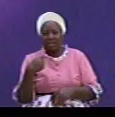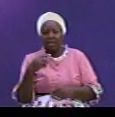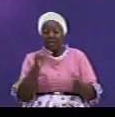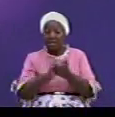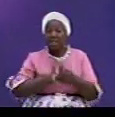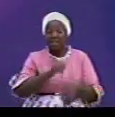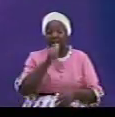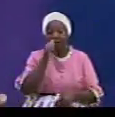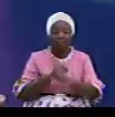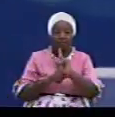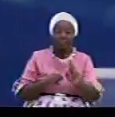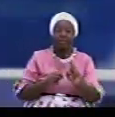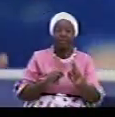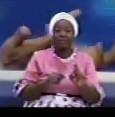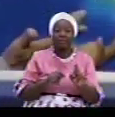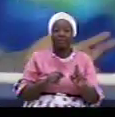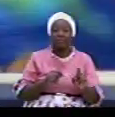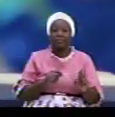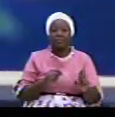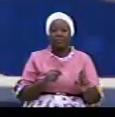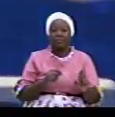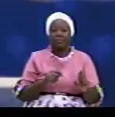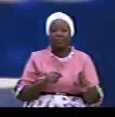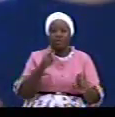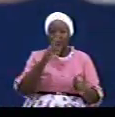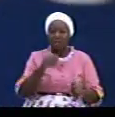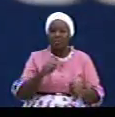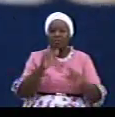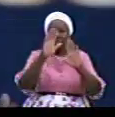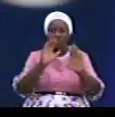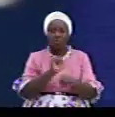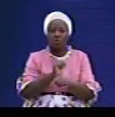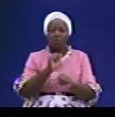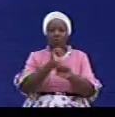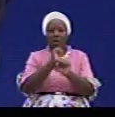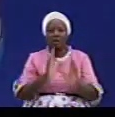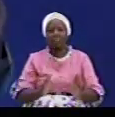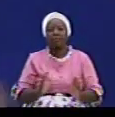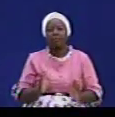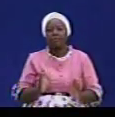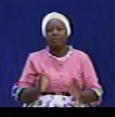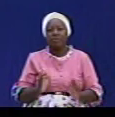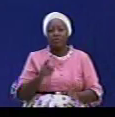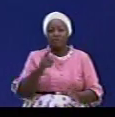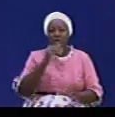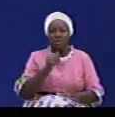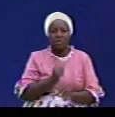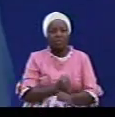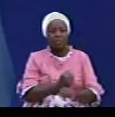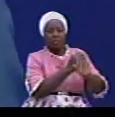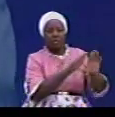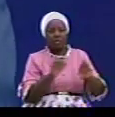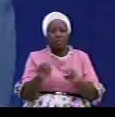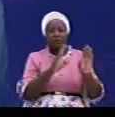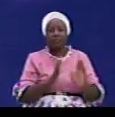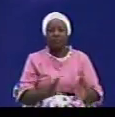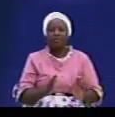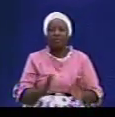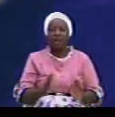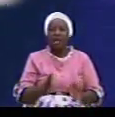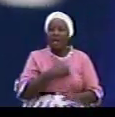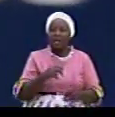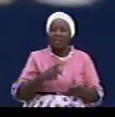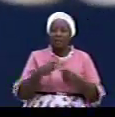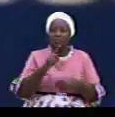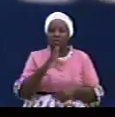am? You are the miracle worker. You are the mountain mover. And you are the